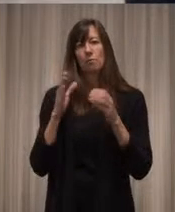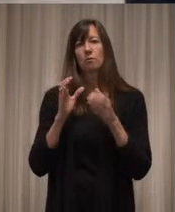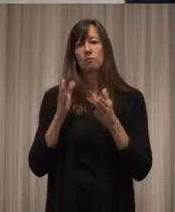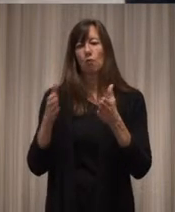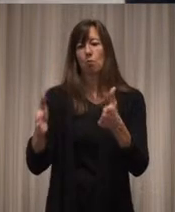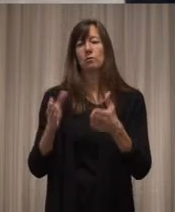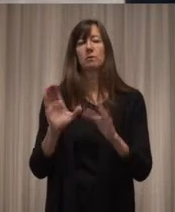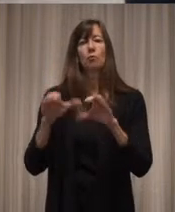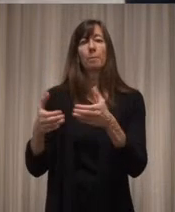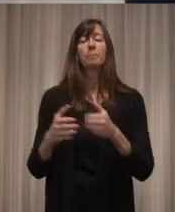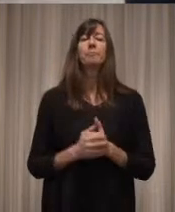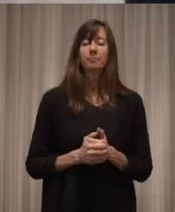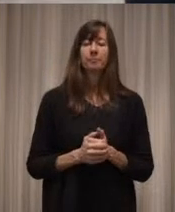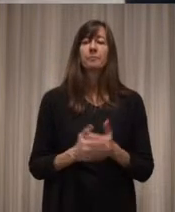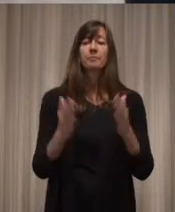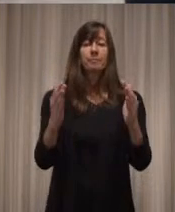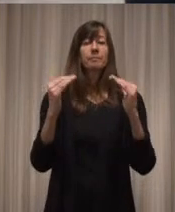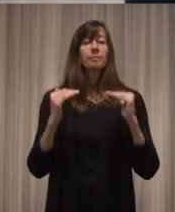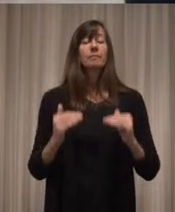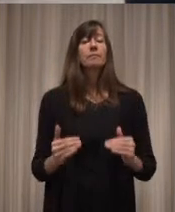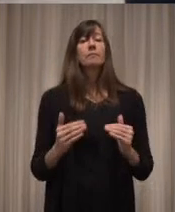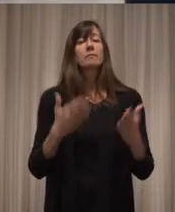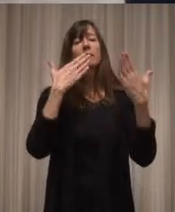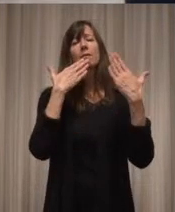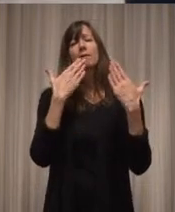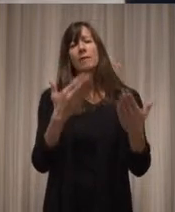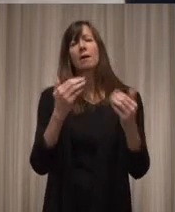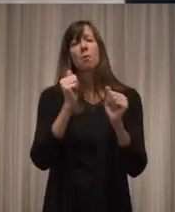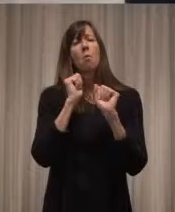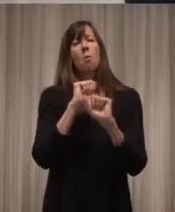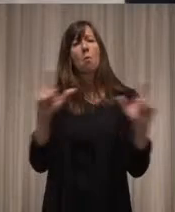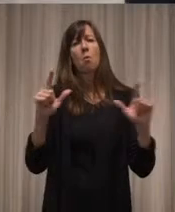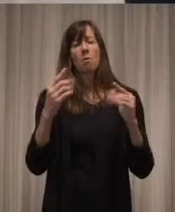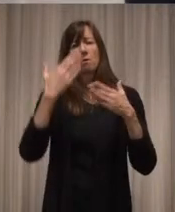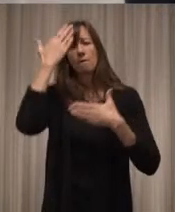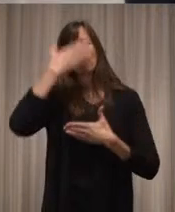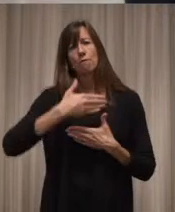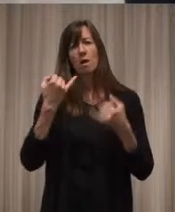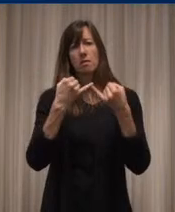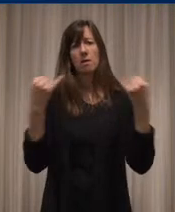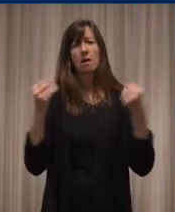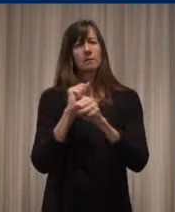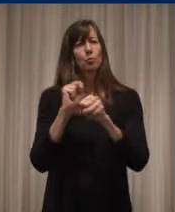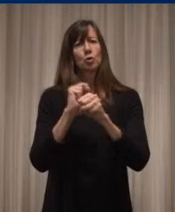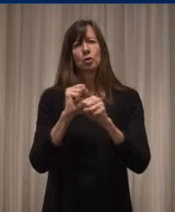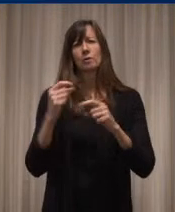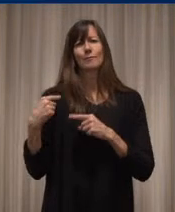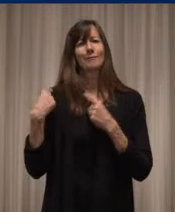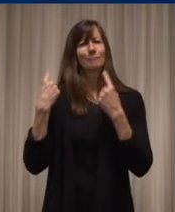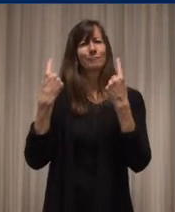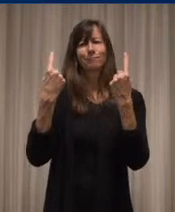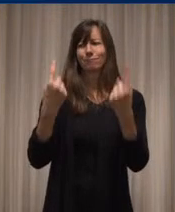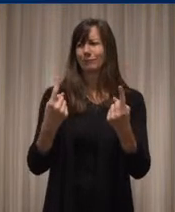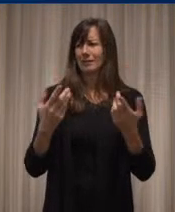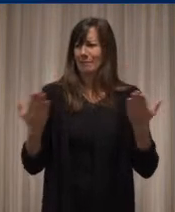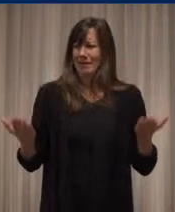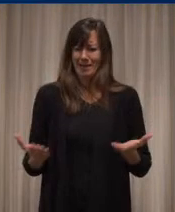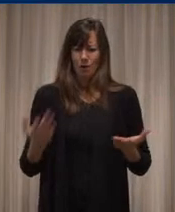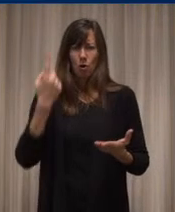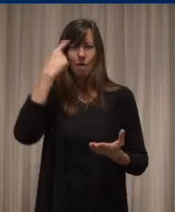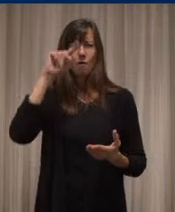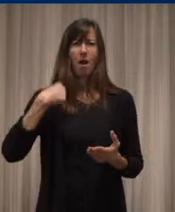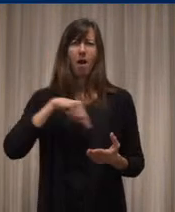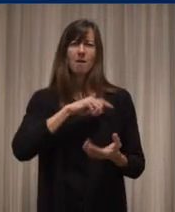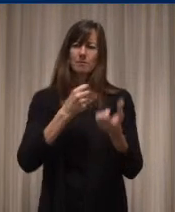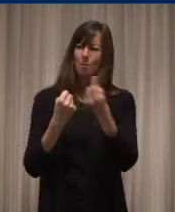that note, we'll broaden our thanks to all of our frontline workers who have been really there for us throughout this crisis,